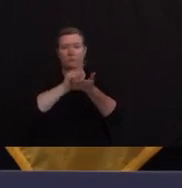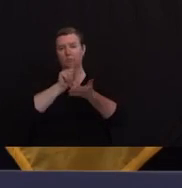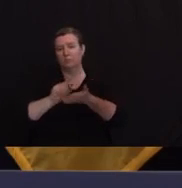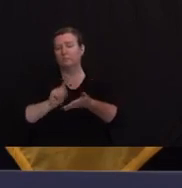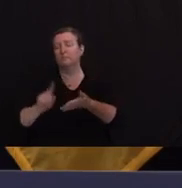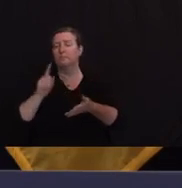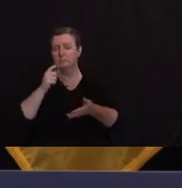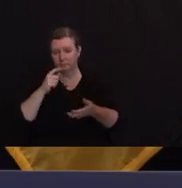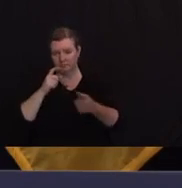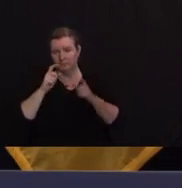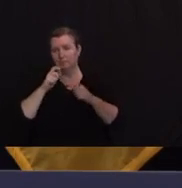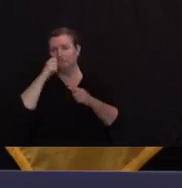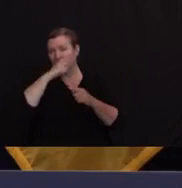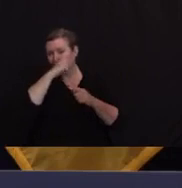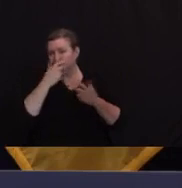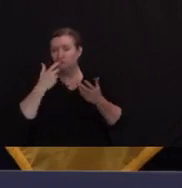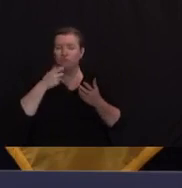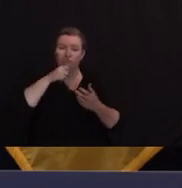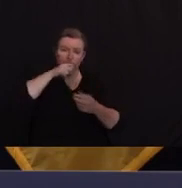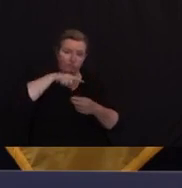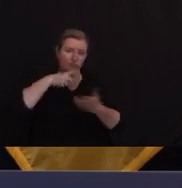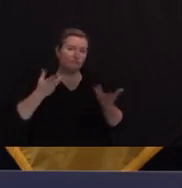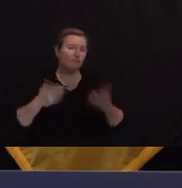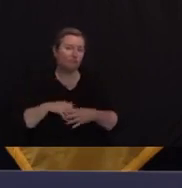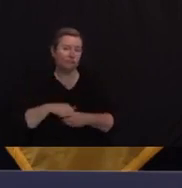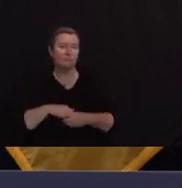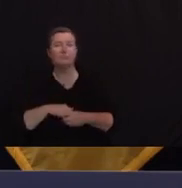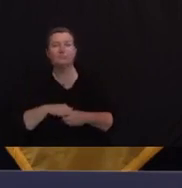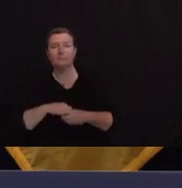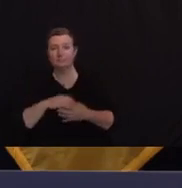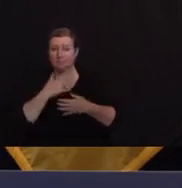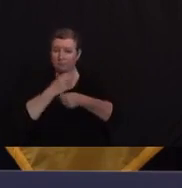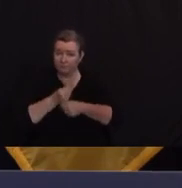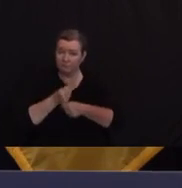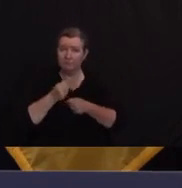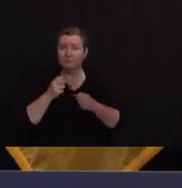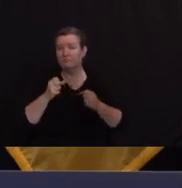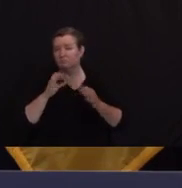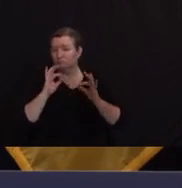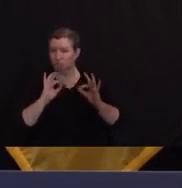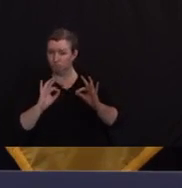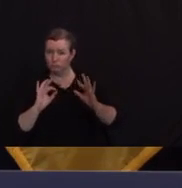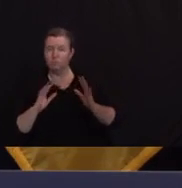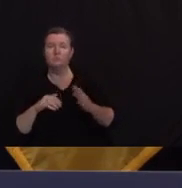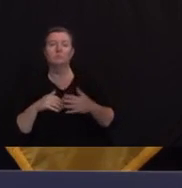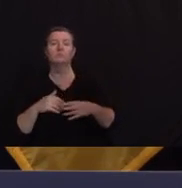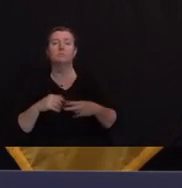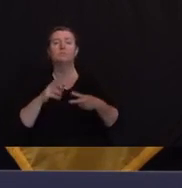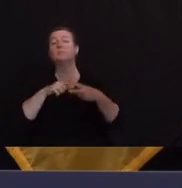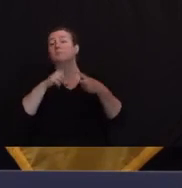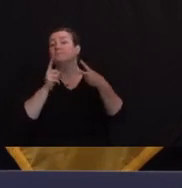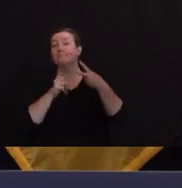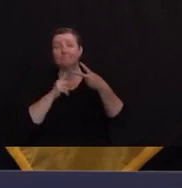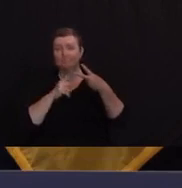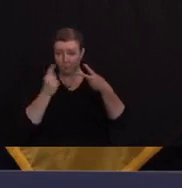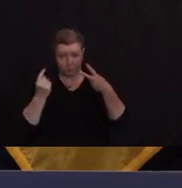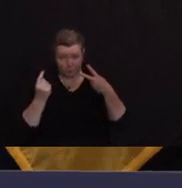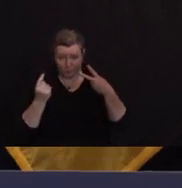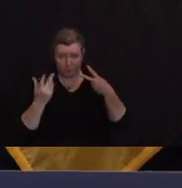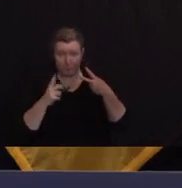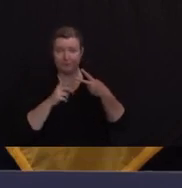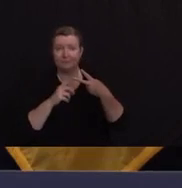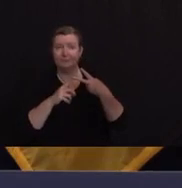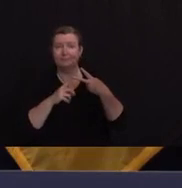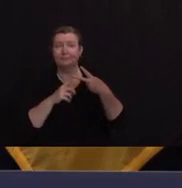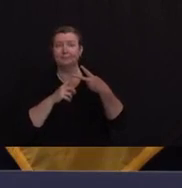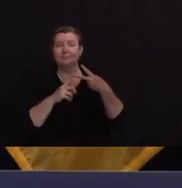first and overwhelming principle. The second principle that's guiding us is the enormous price we've paid